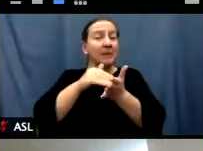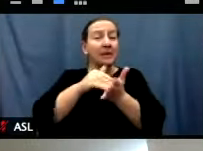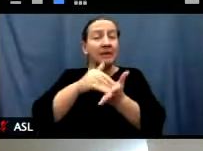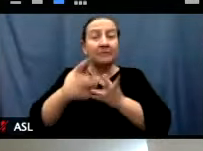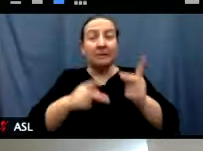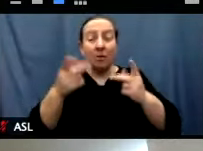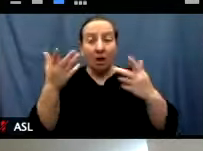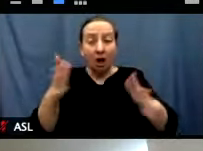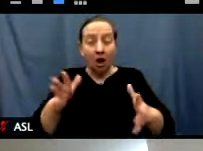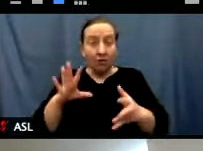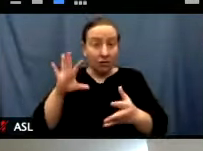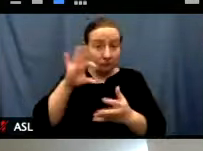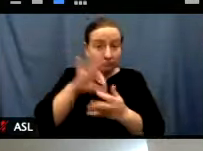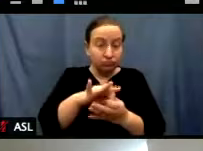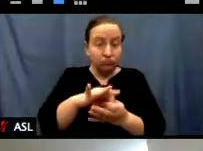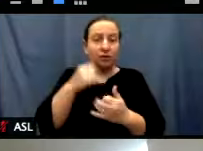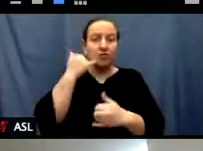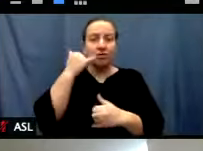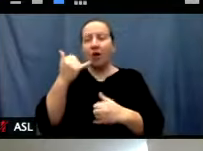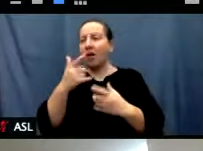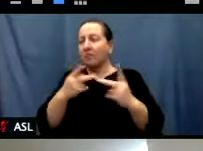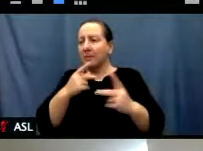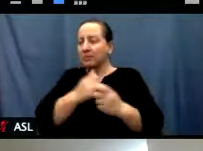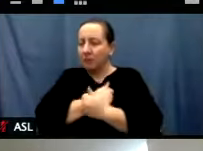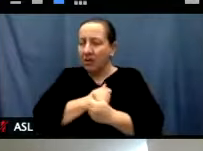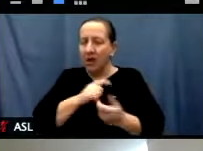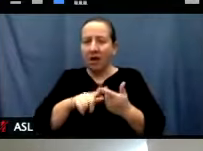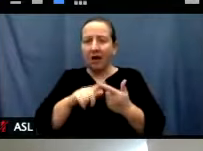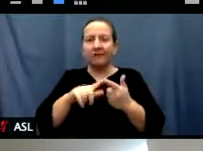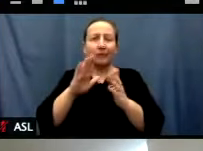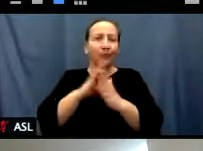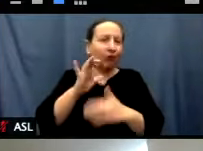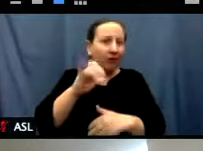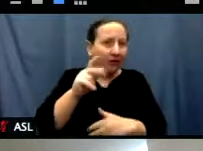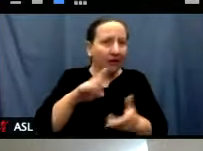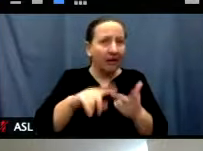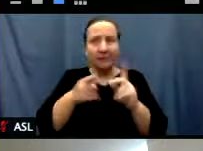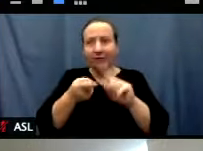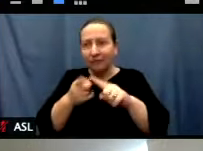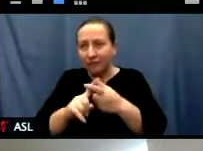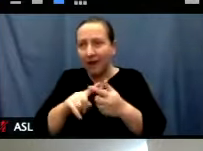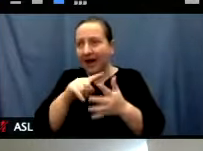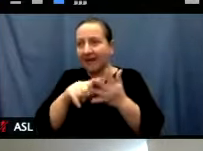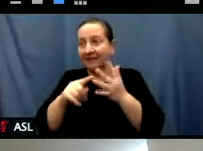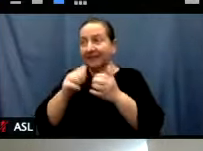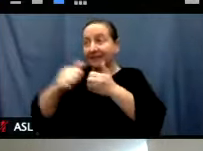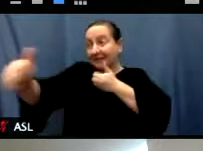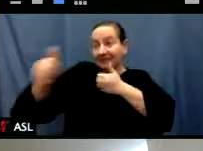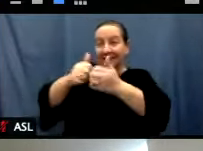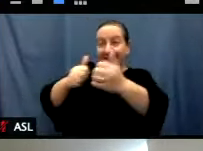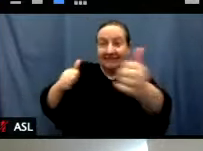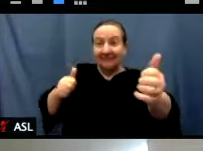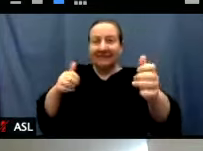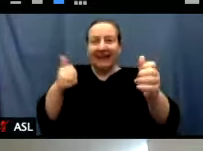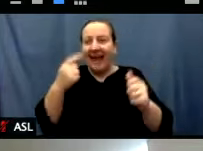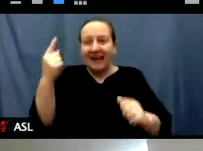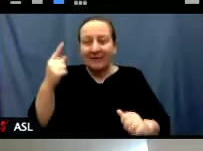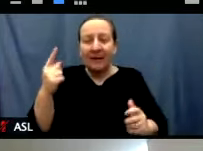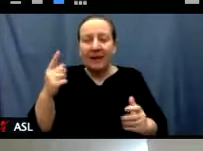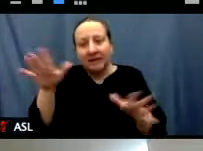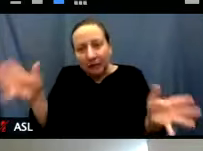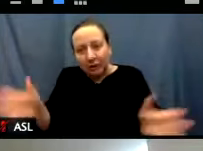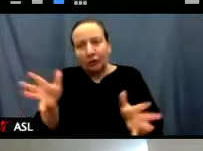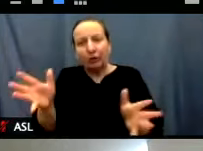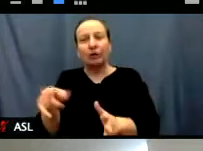please call your loved ones, call your friends, your colleagues, your book club that you're doing remotely now, and encourage them to add